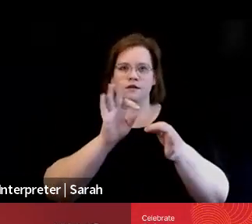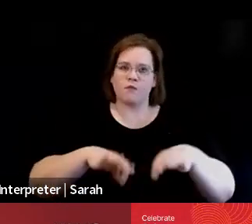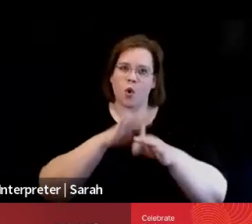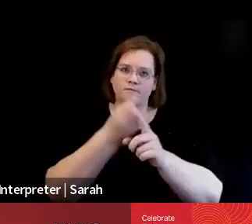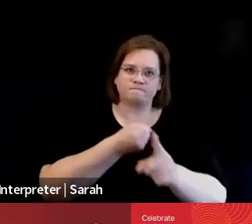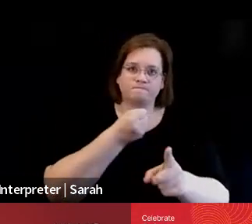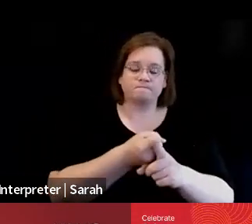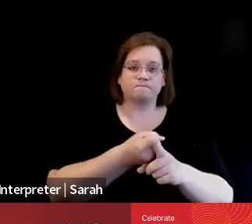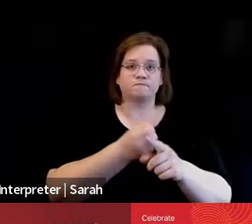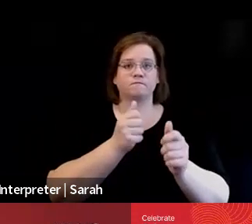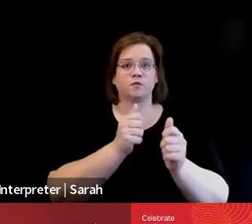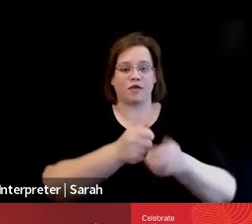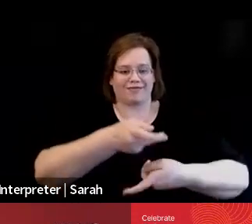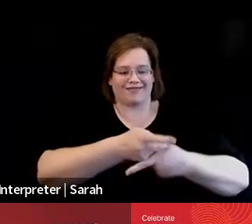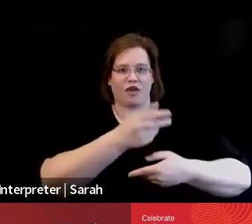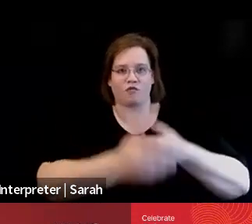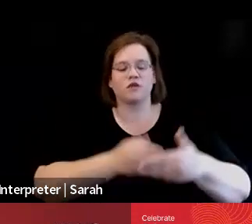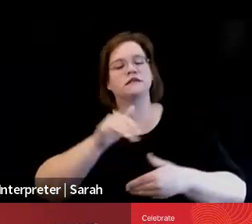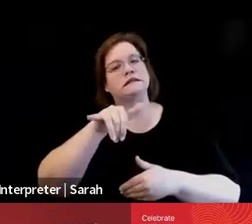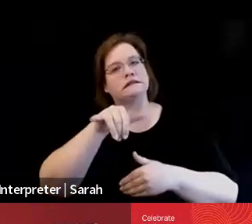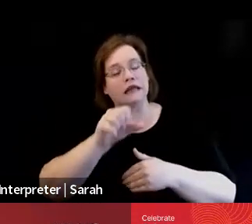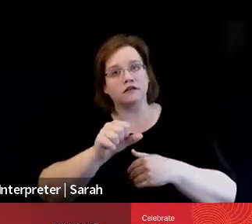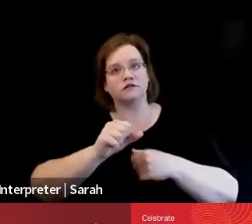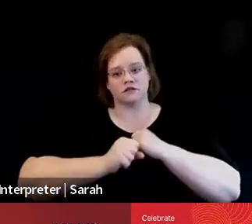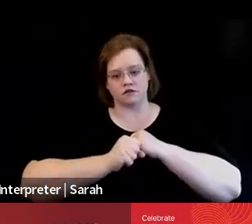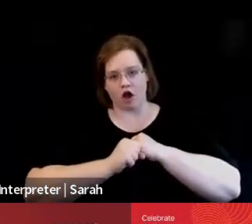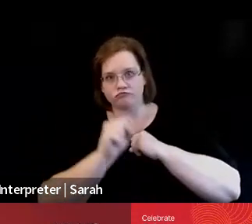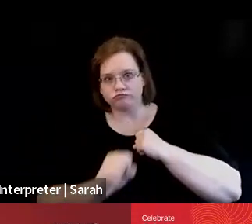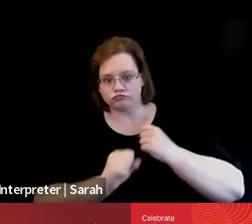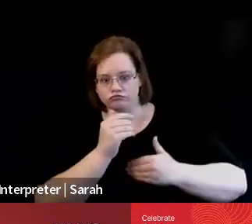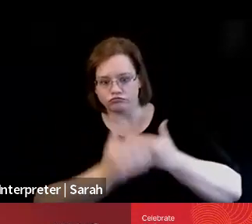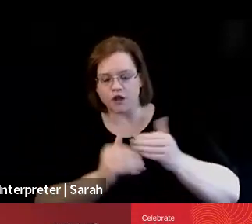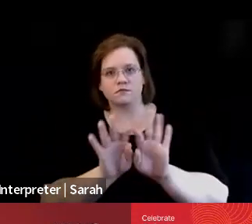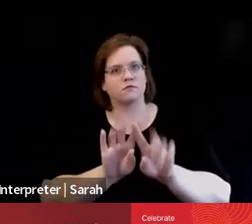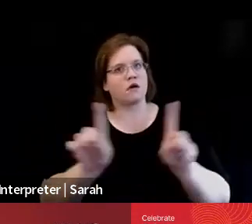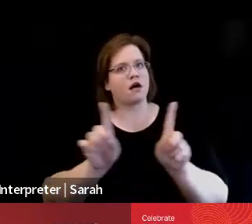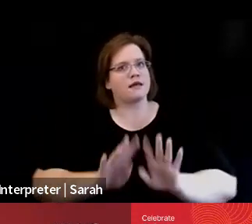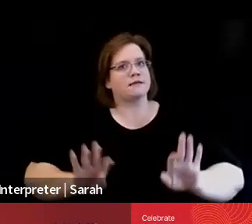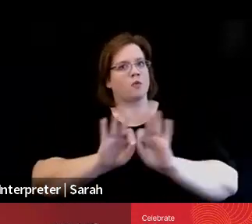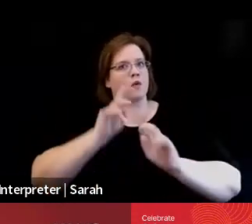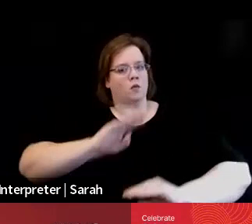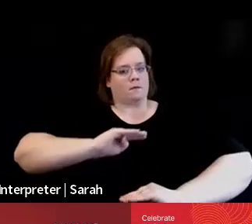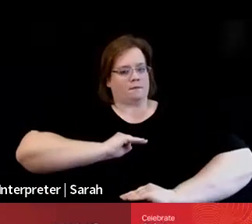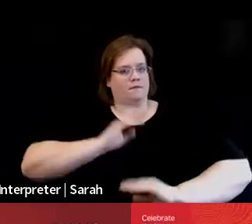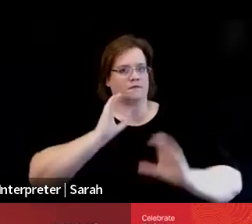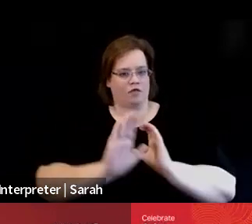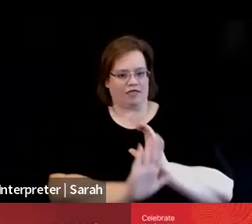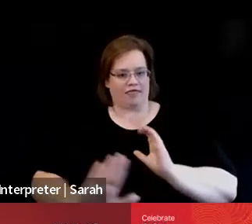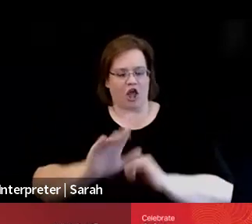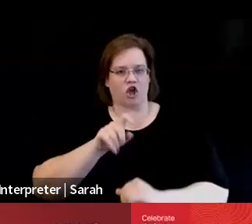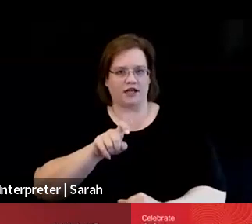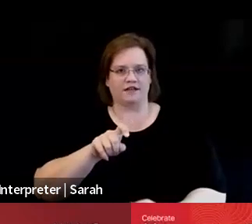it's a long process. It takes a long time, but it's a really important one to kind of meeting the communication needs of our patients. Thank you for